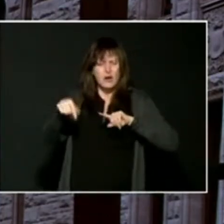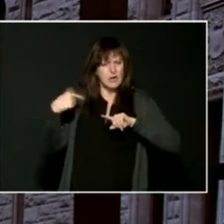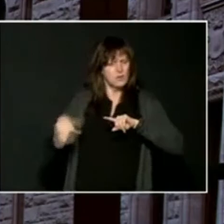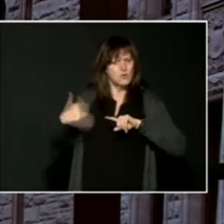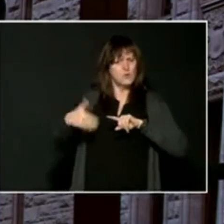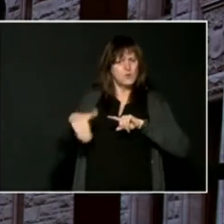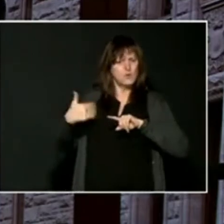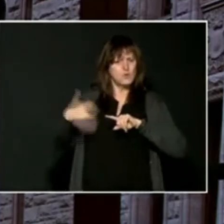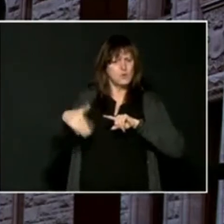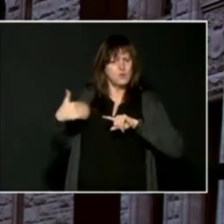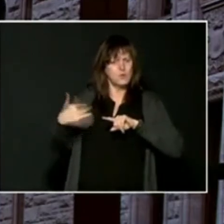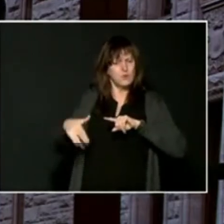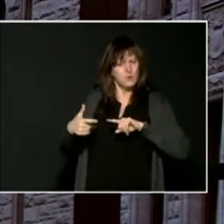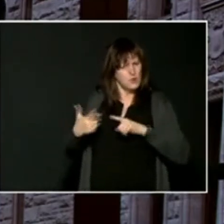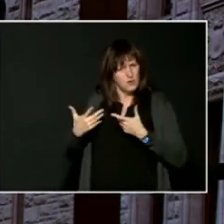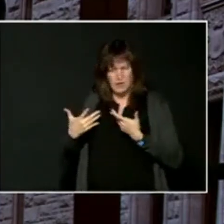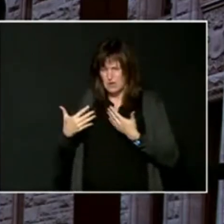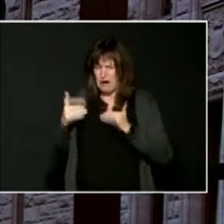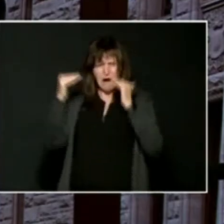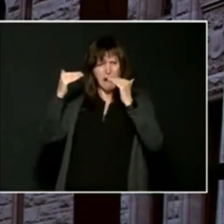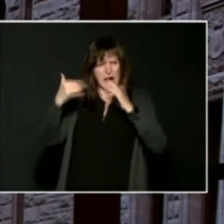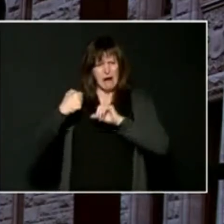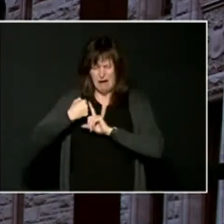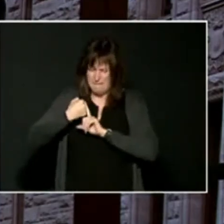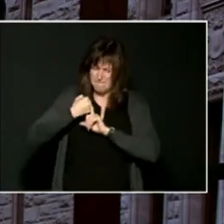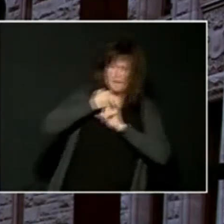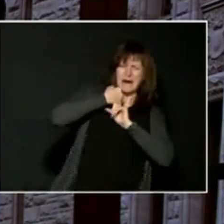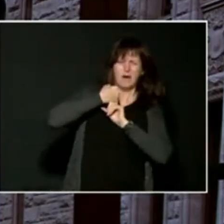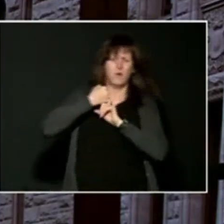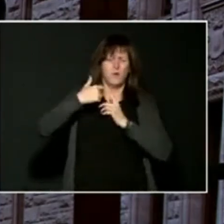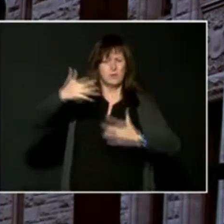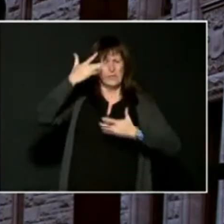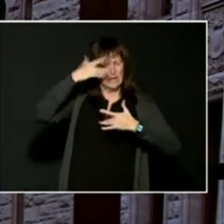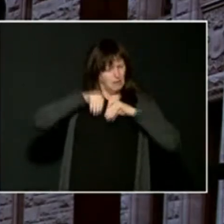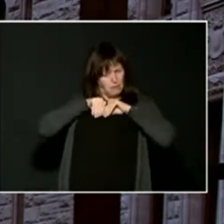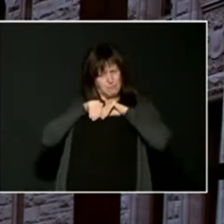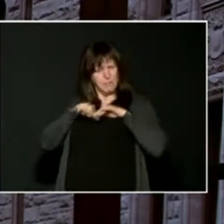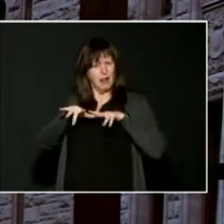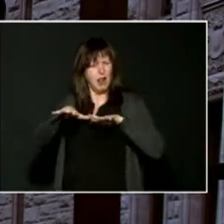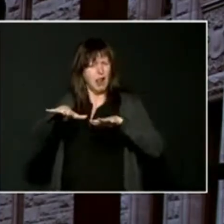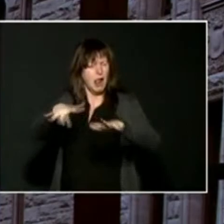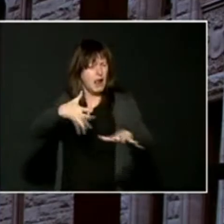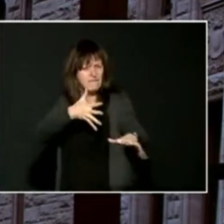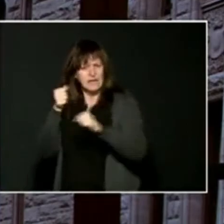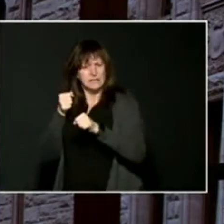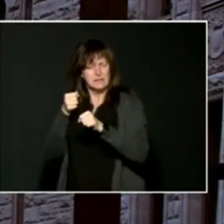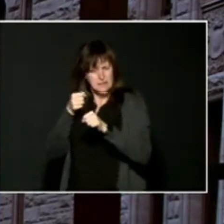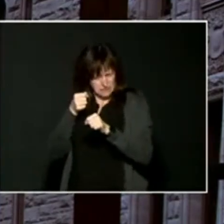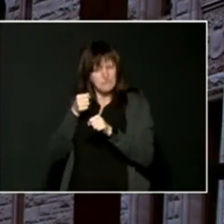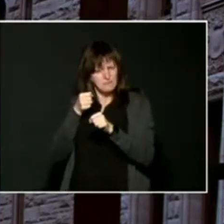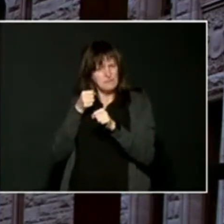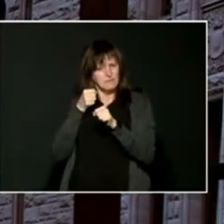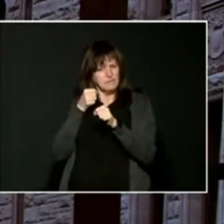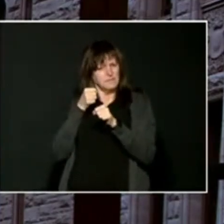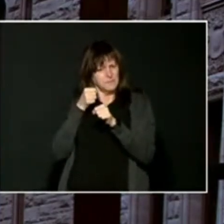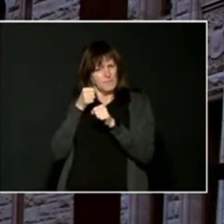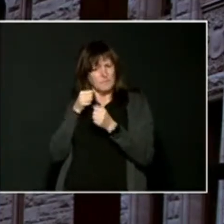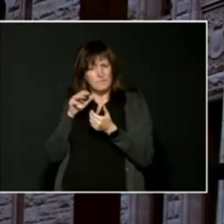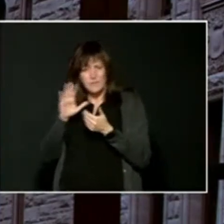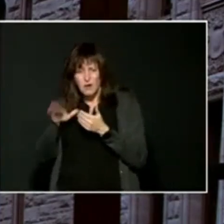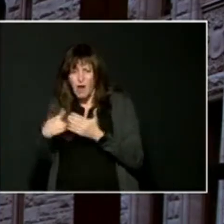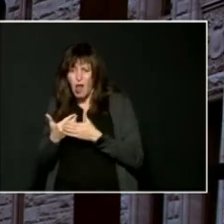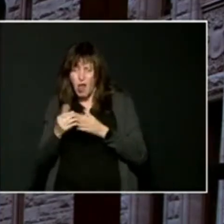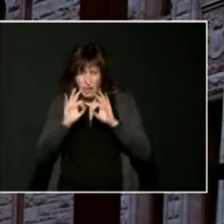virulence, certainly much more infectious, and you can see how it moves right through groups, including families that are impacted